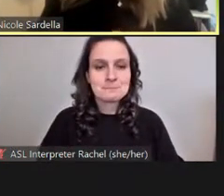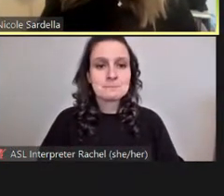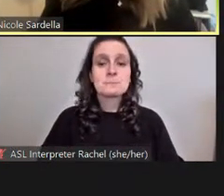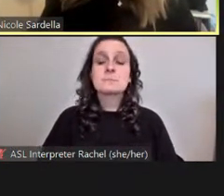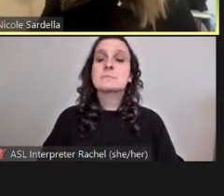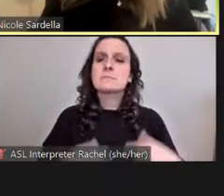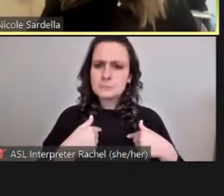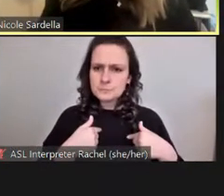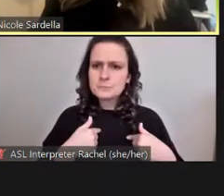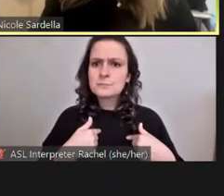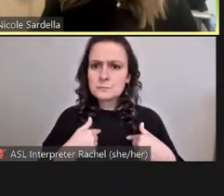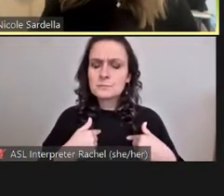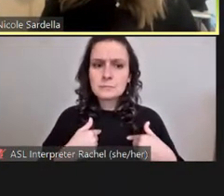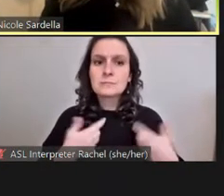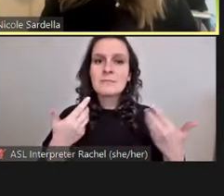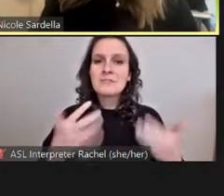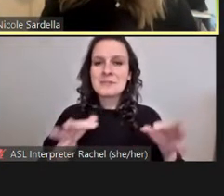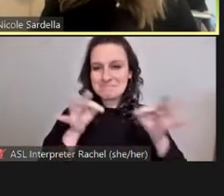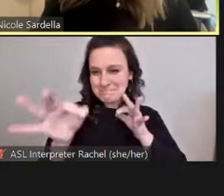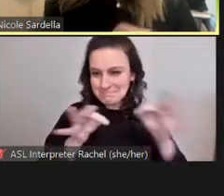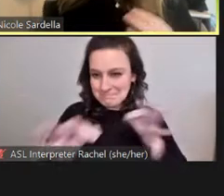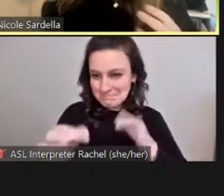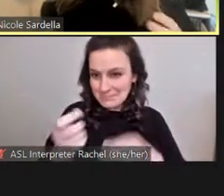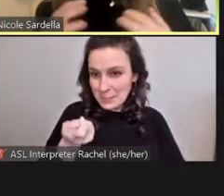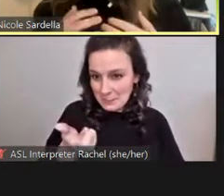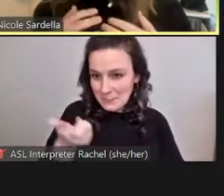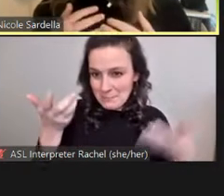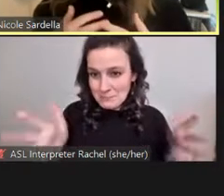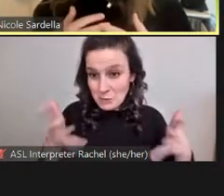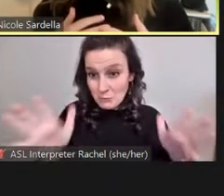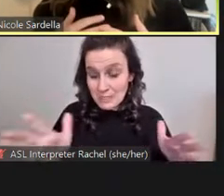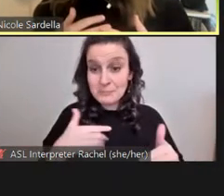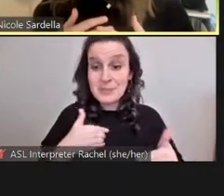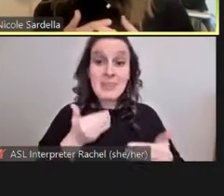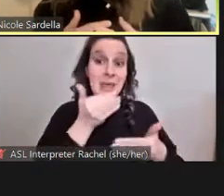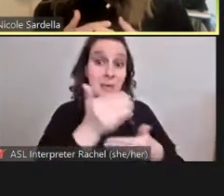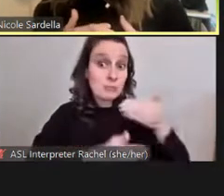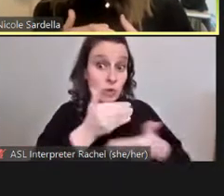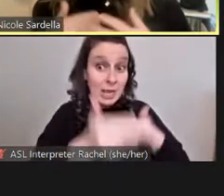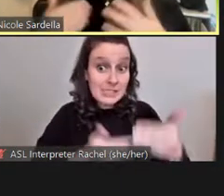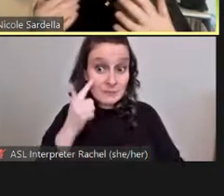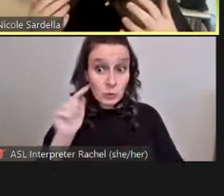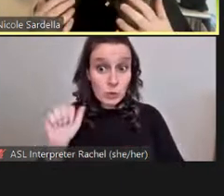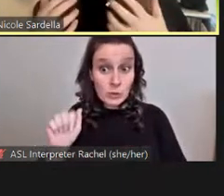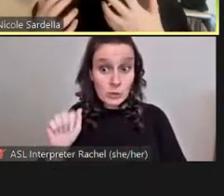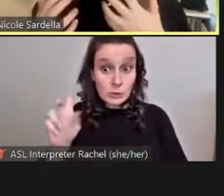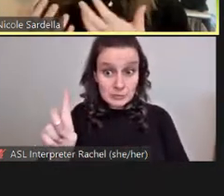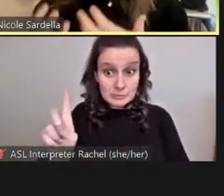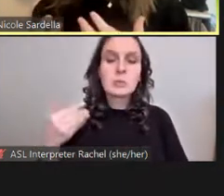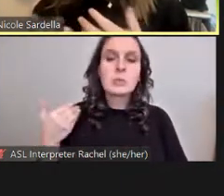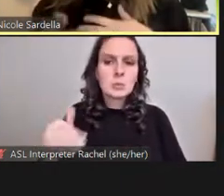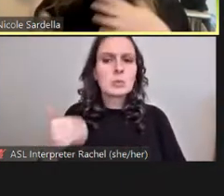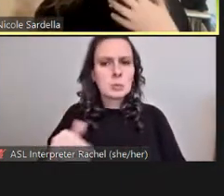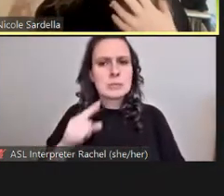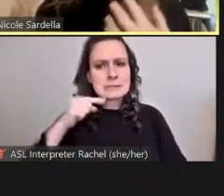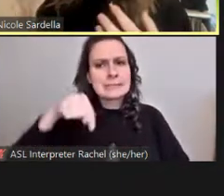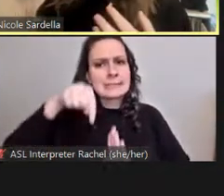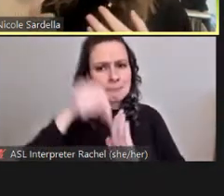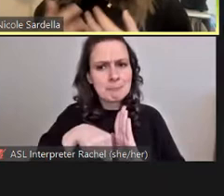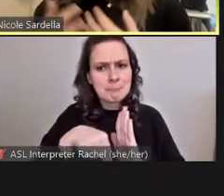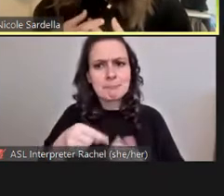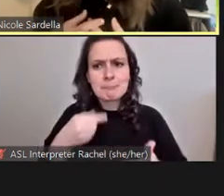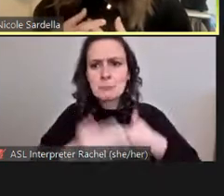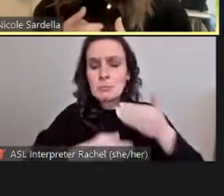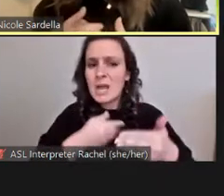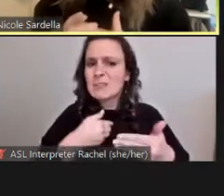have talked about a little bit, the process of audio description is really in depth. It requires a